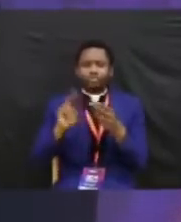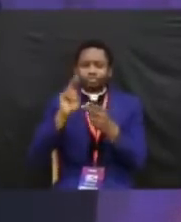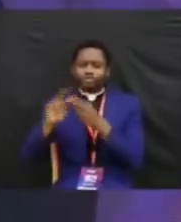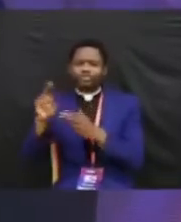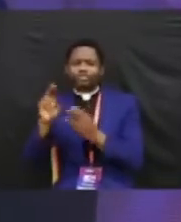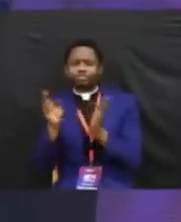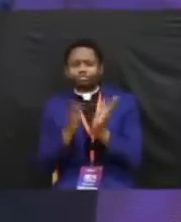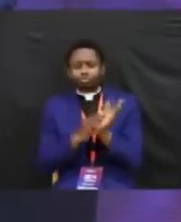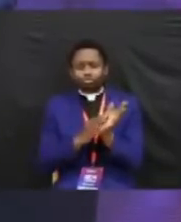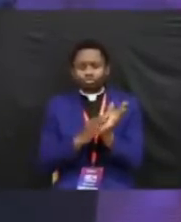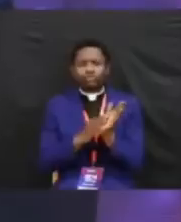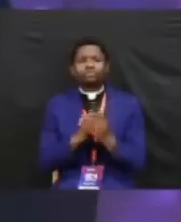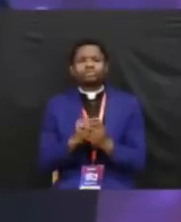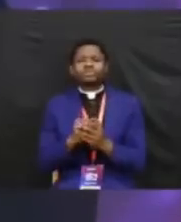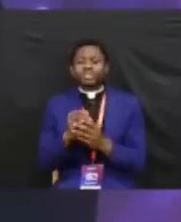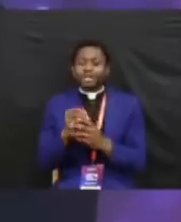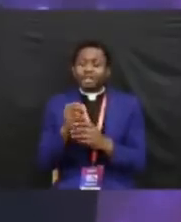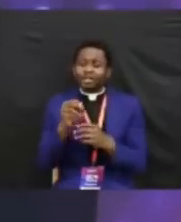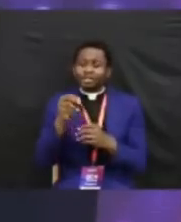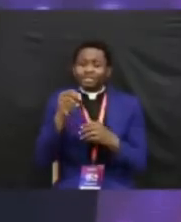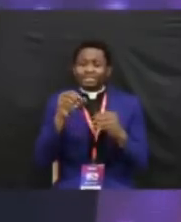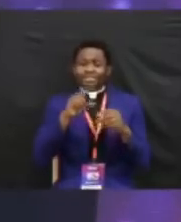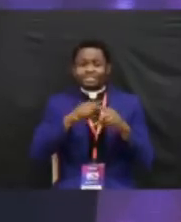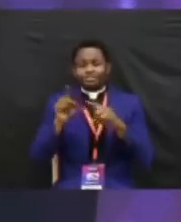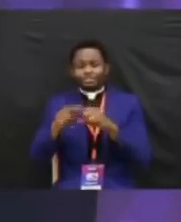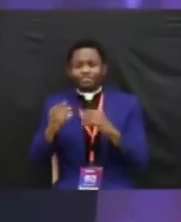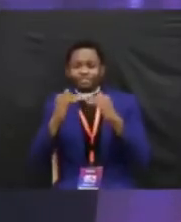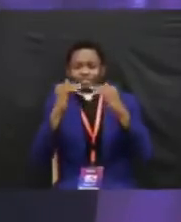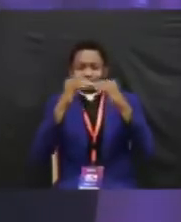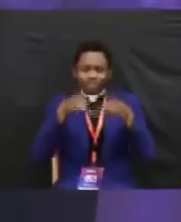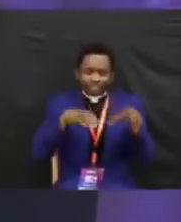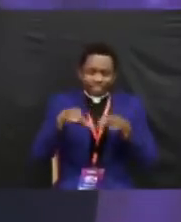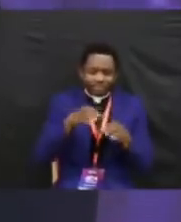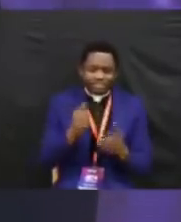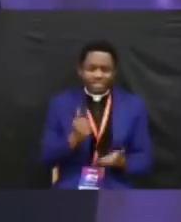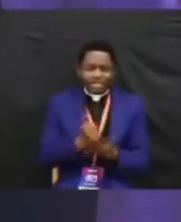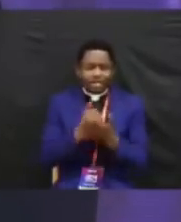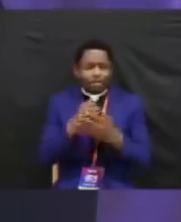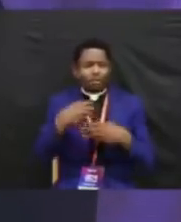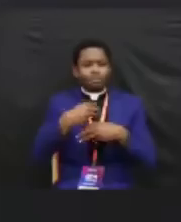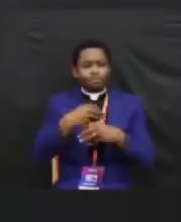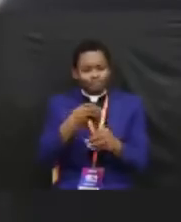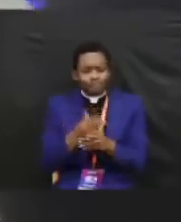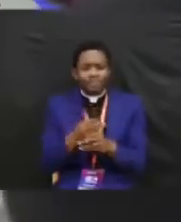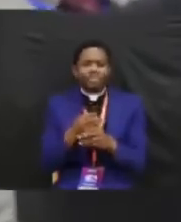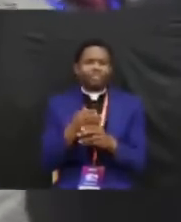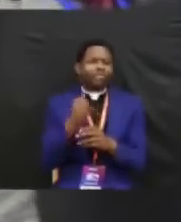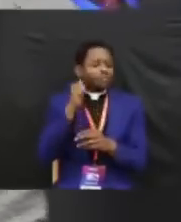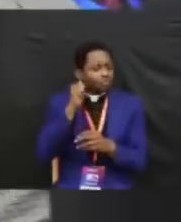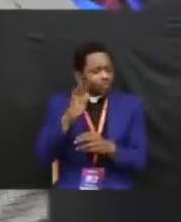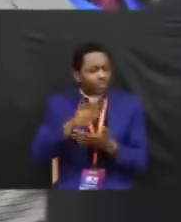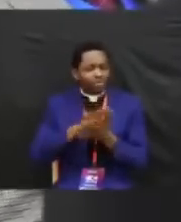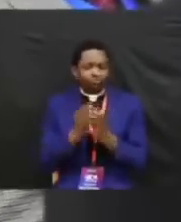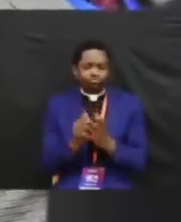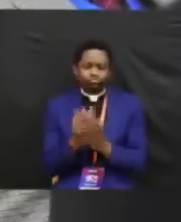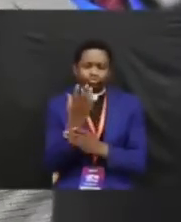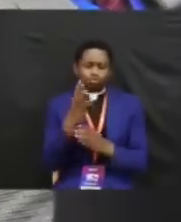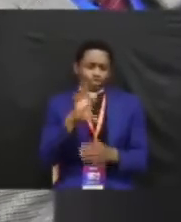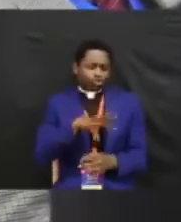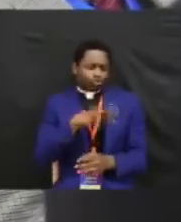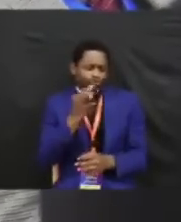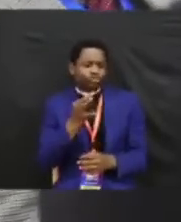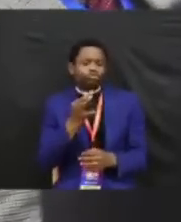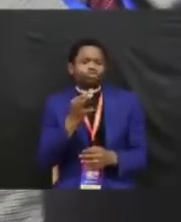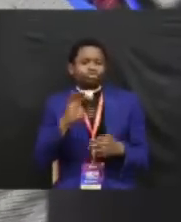various levels of the church contributed to the spirituality and the resourcefulness of our women. The